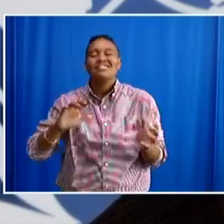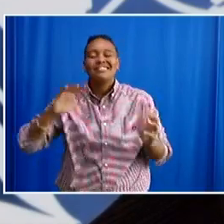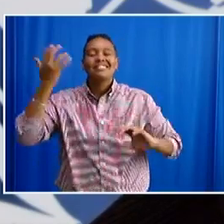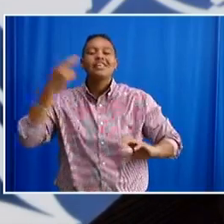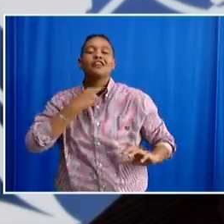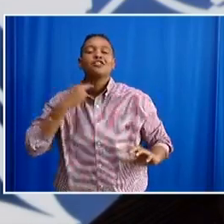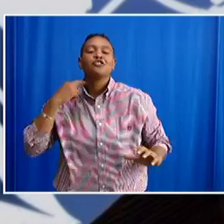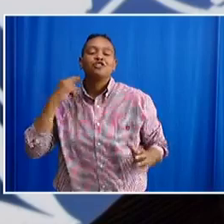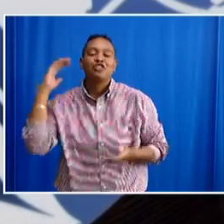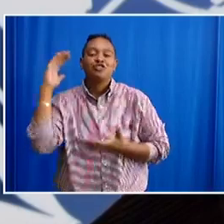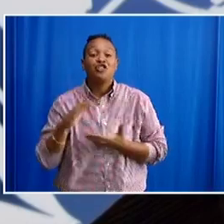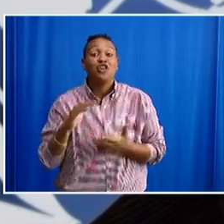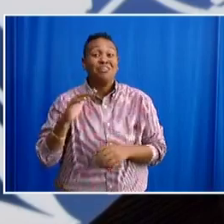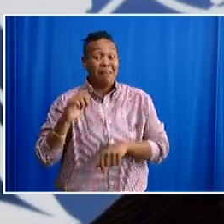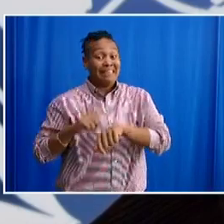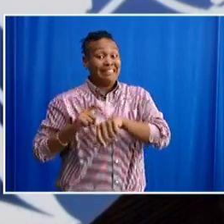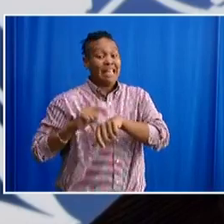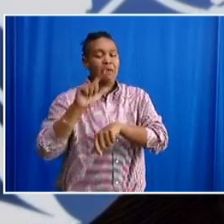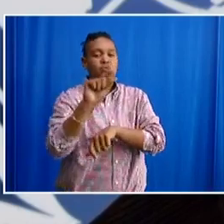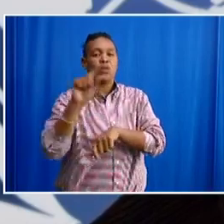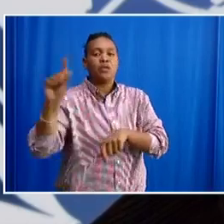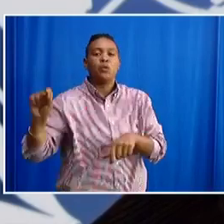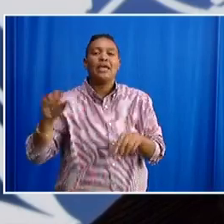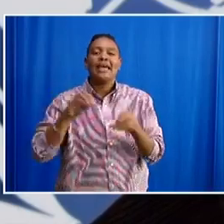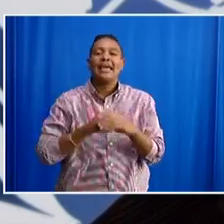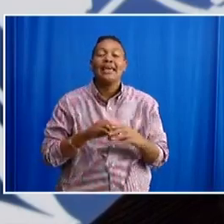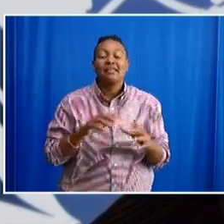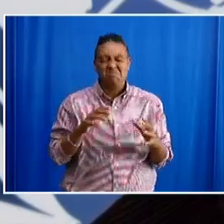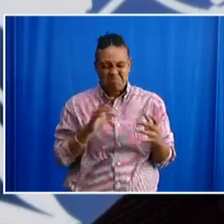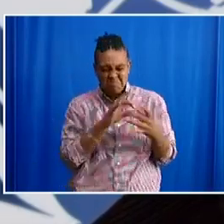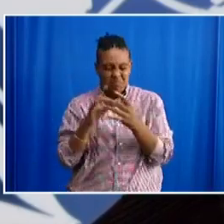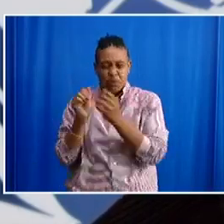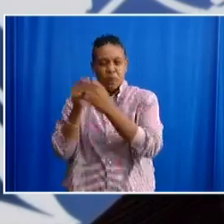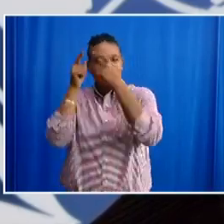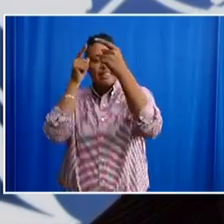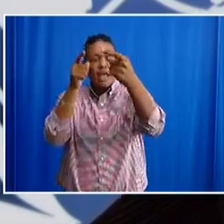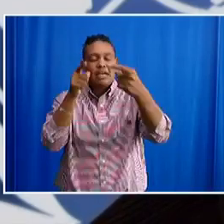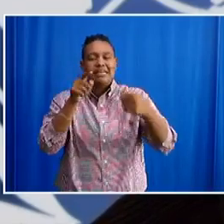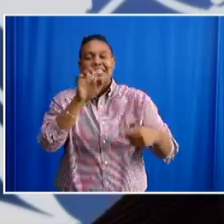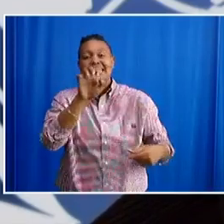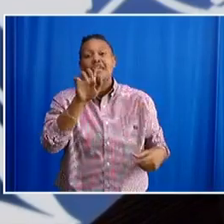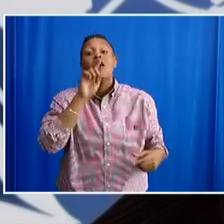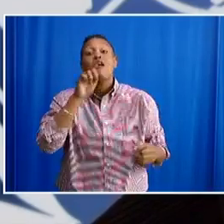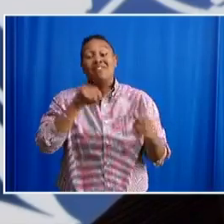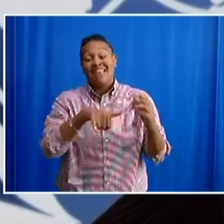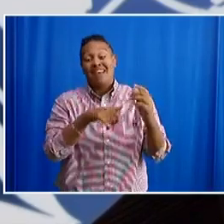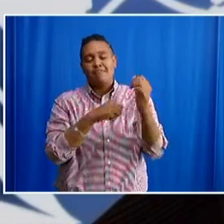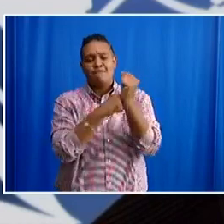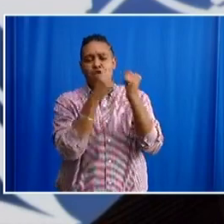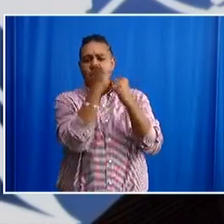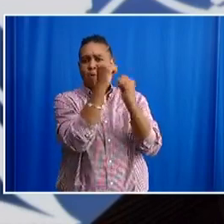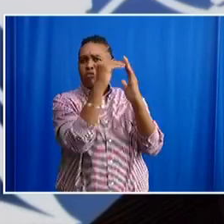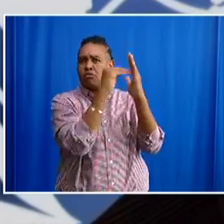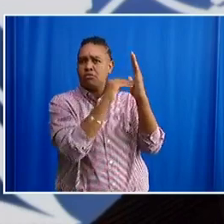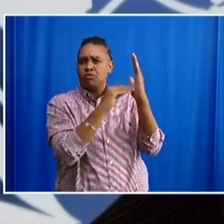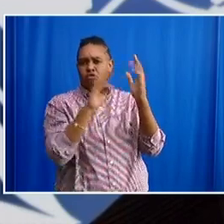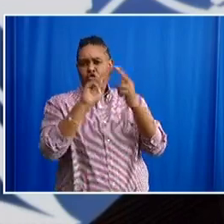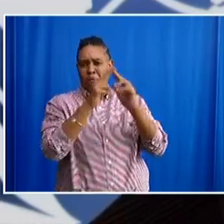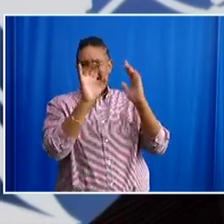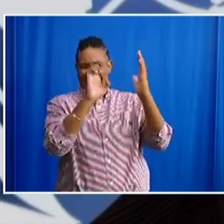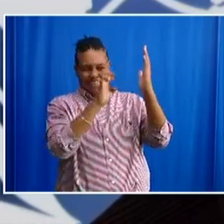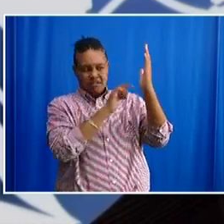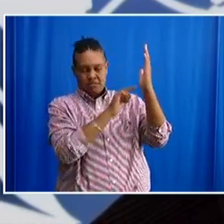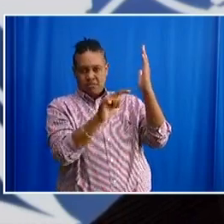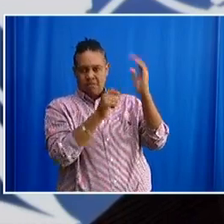reduction by 2020 in line with Target E of the Sendai Framework and the Regional Action